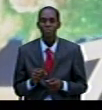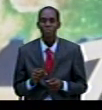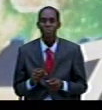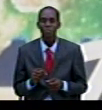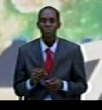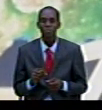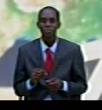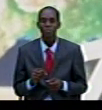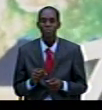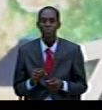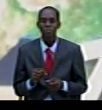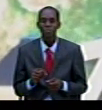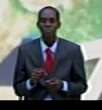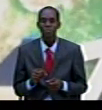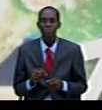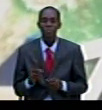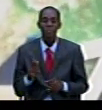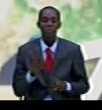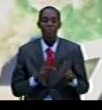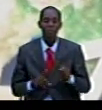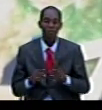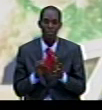people that came with me.